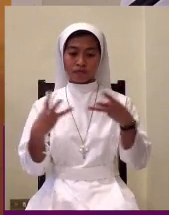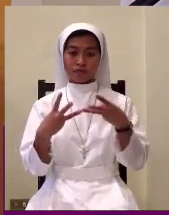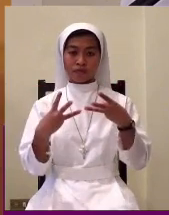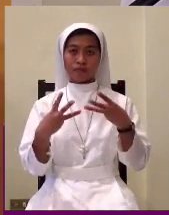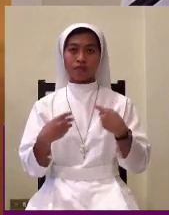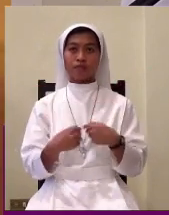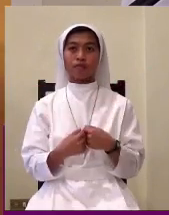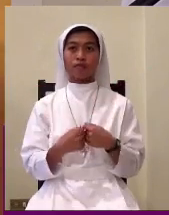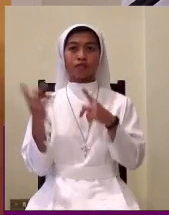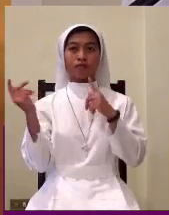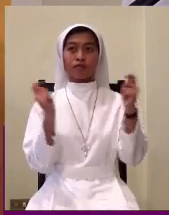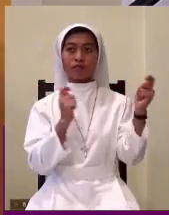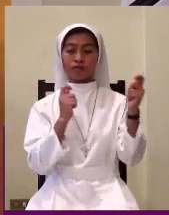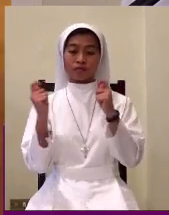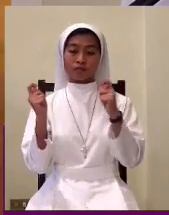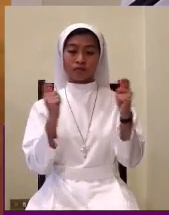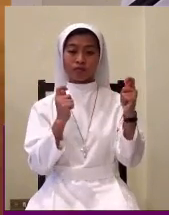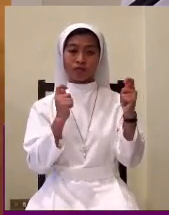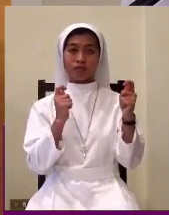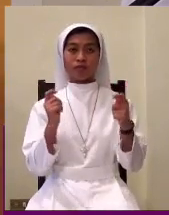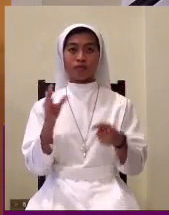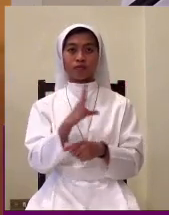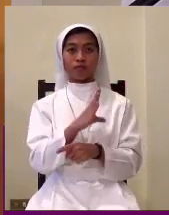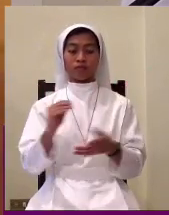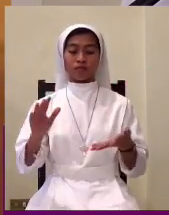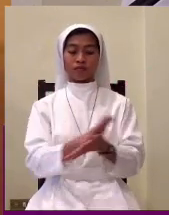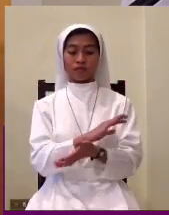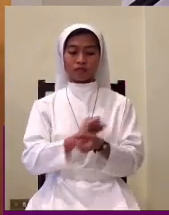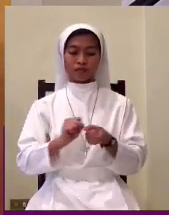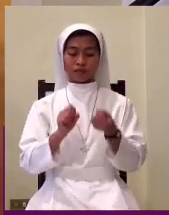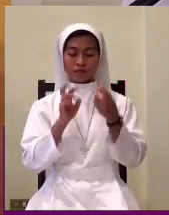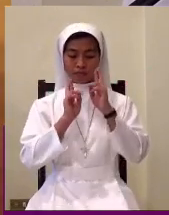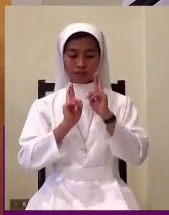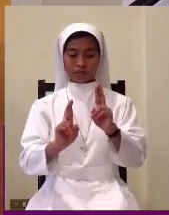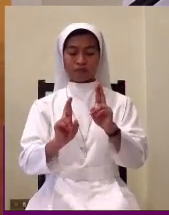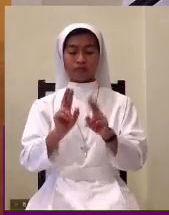ethnic wars, and man-made disasters, we pray.